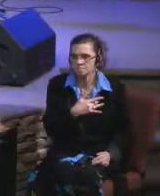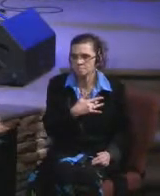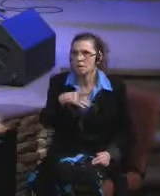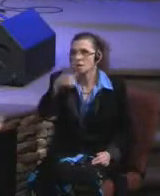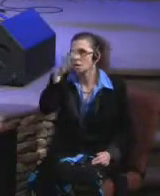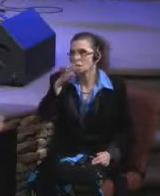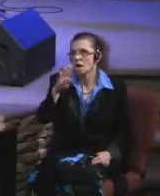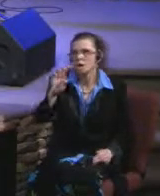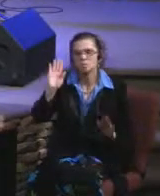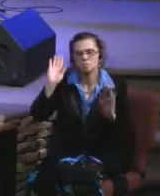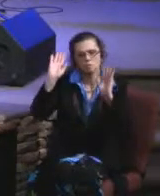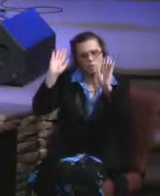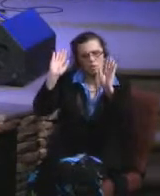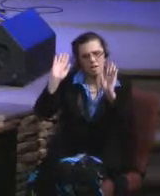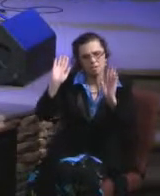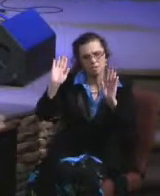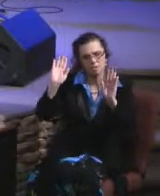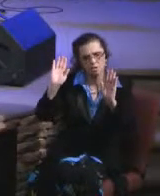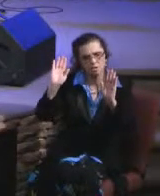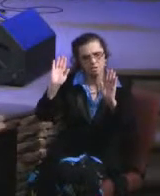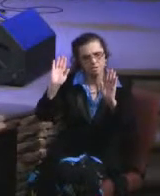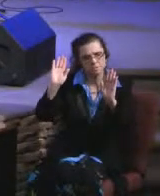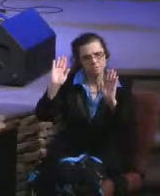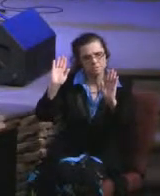God is gracious.